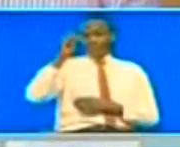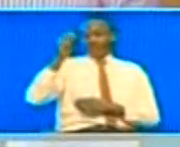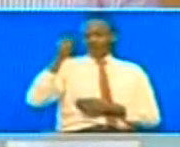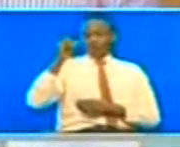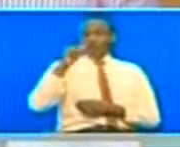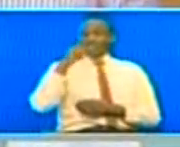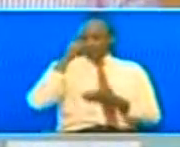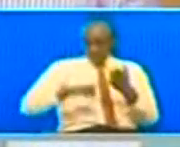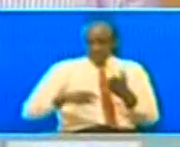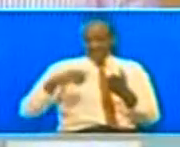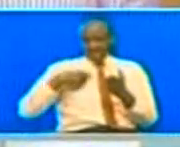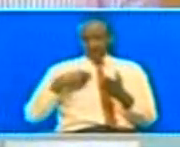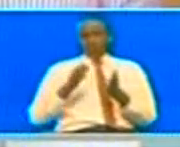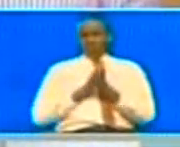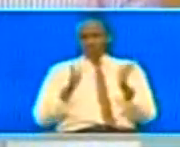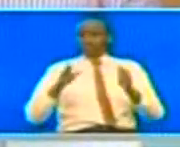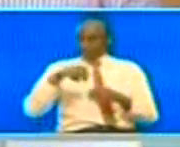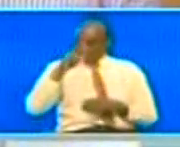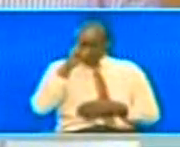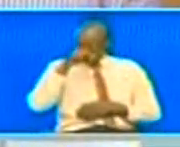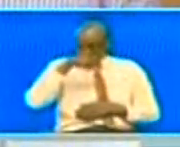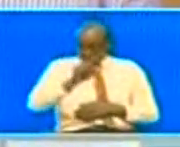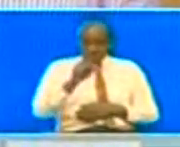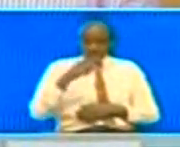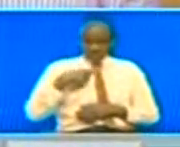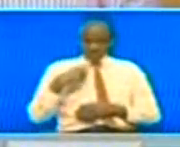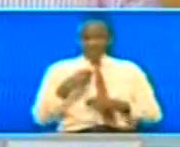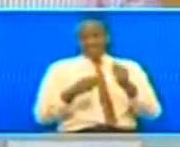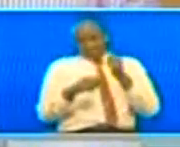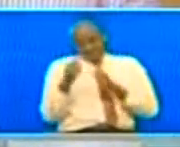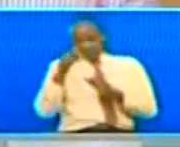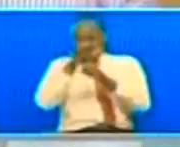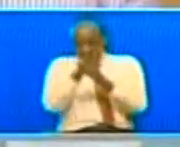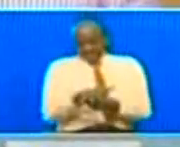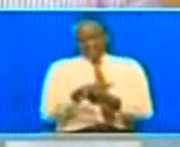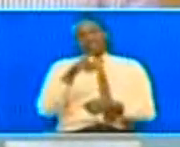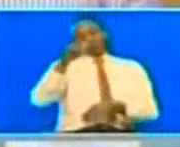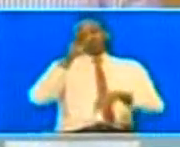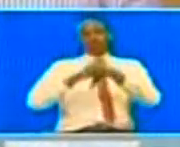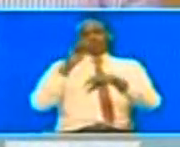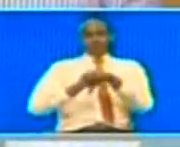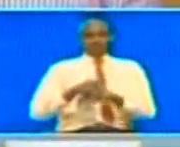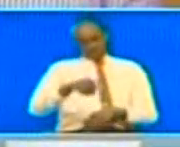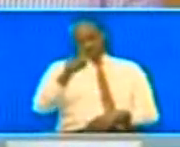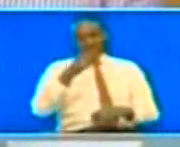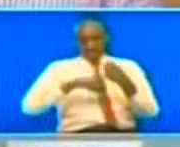presidency commends the public officers who resisted the apparent intimidation. I'd like your thoughts on that.